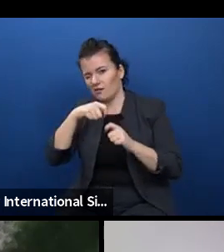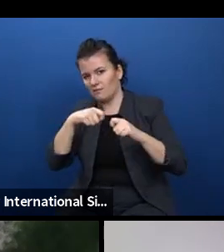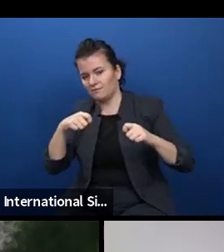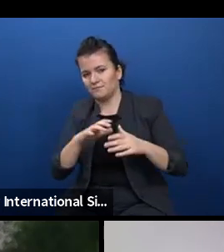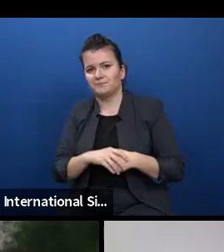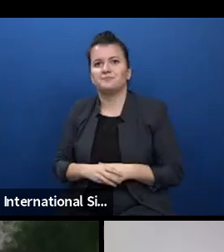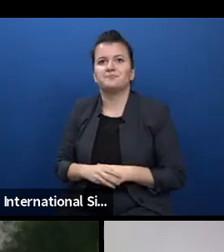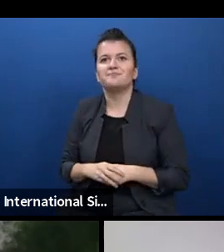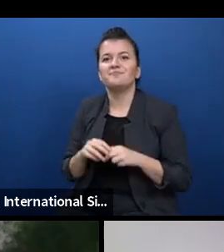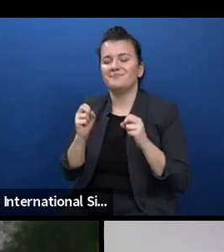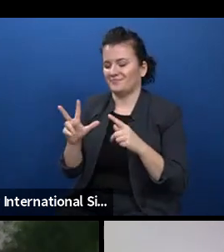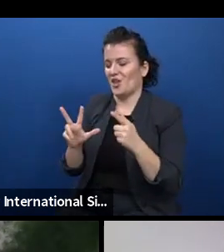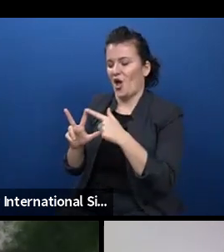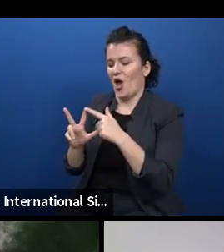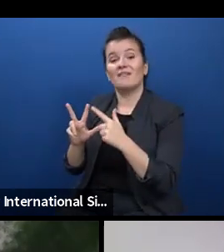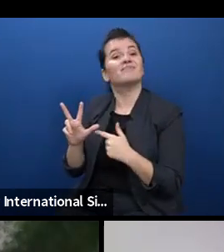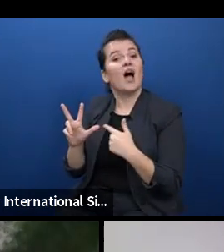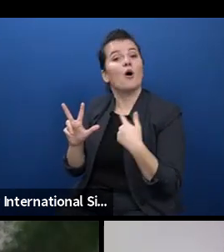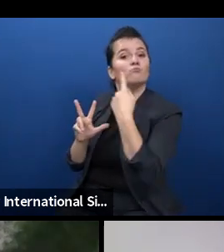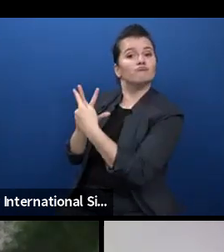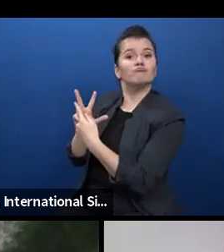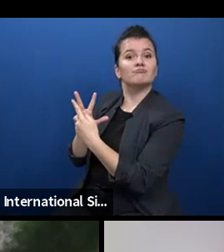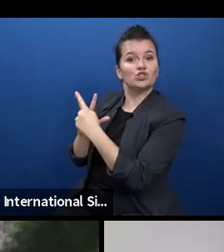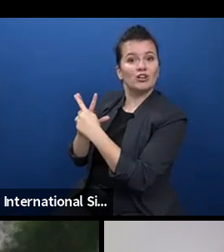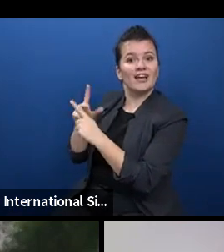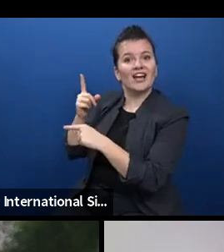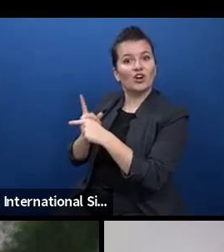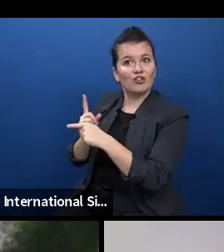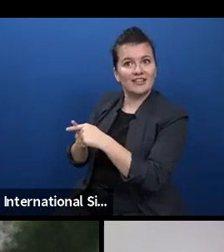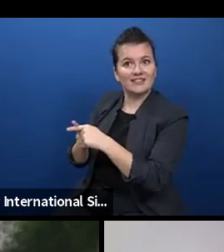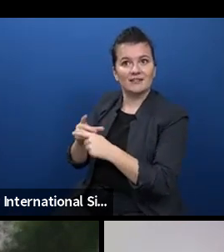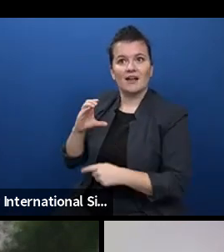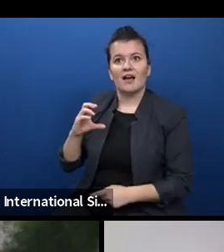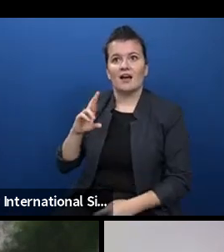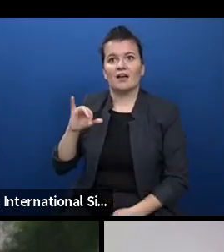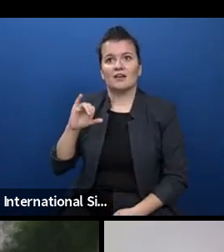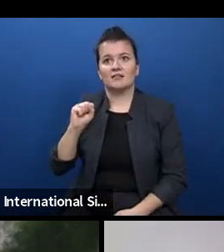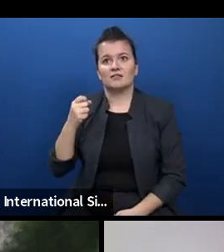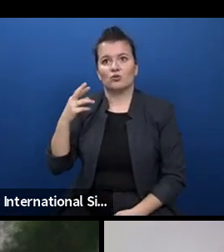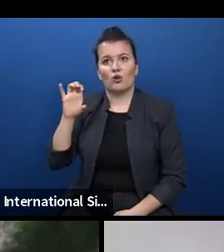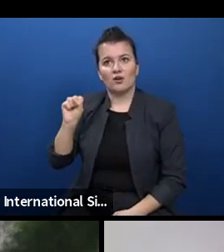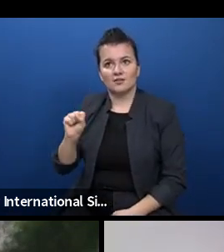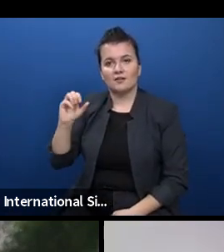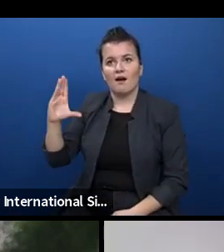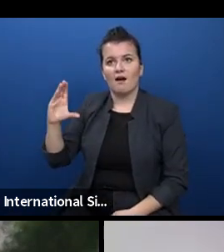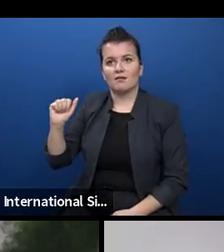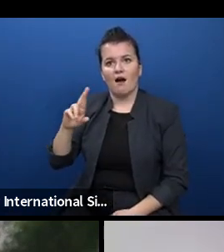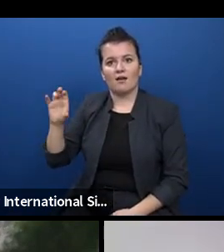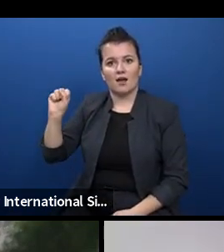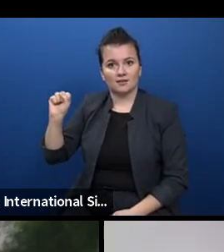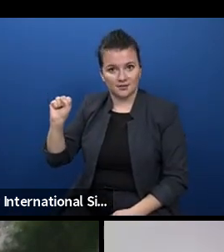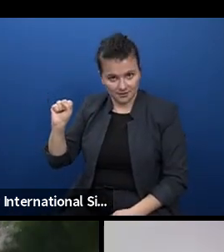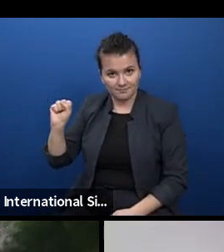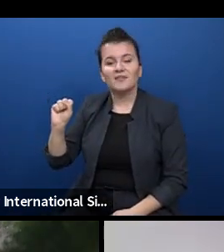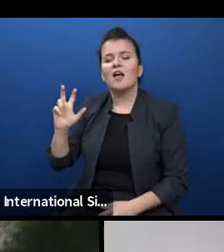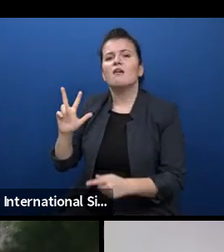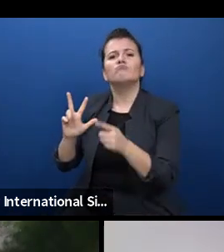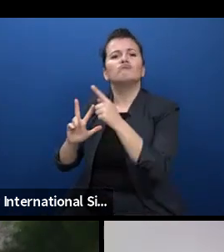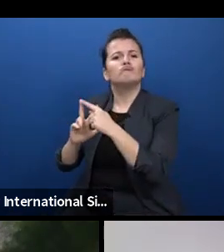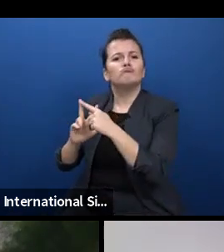Germany, we move to Greece. We have Christos Karas in our middle. You are director